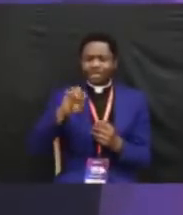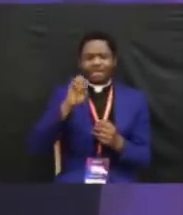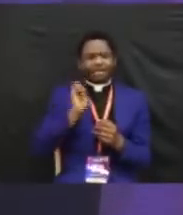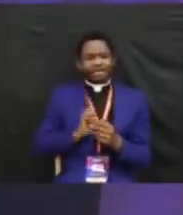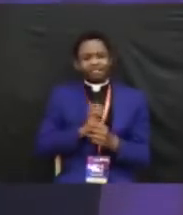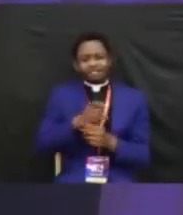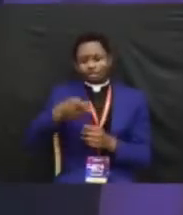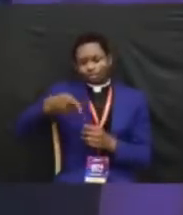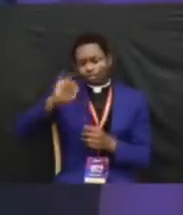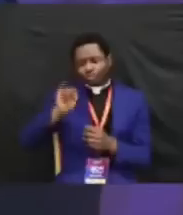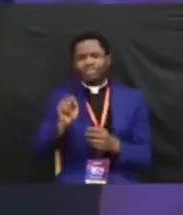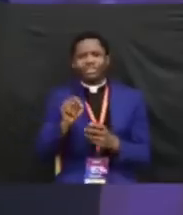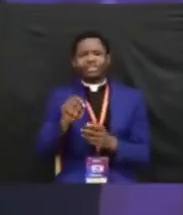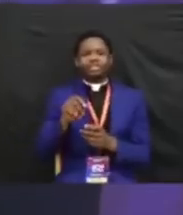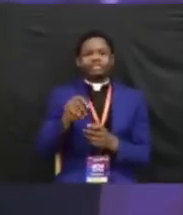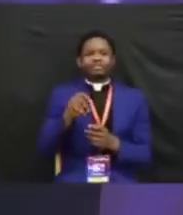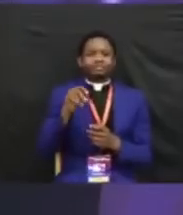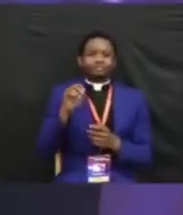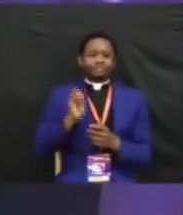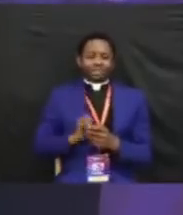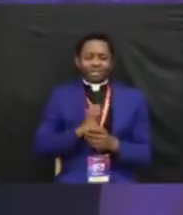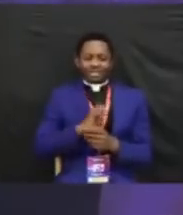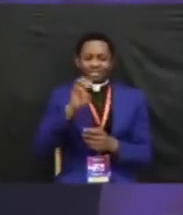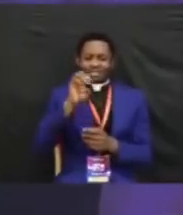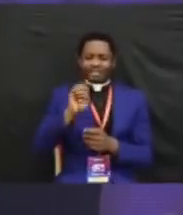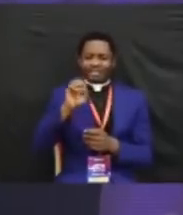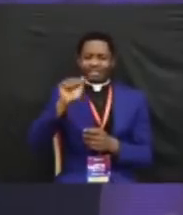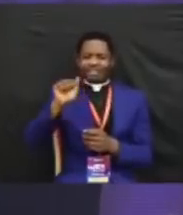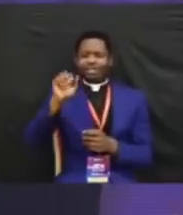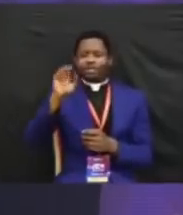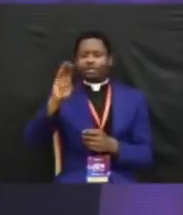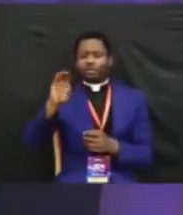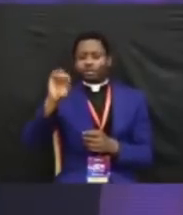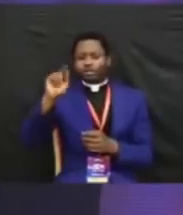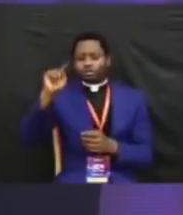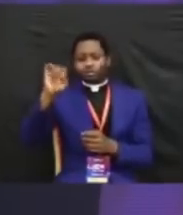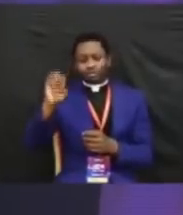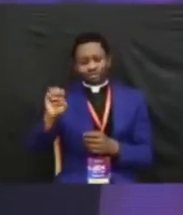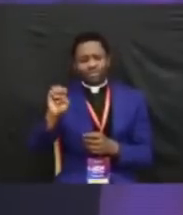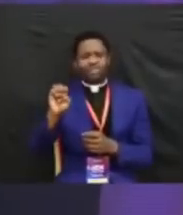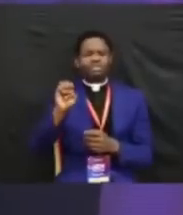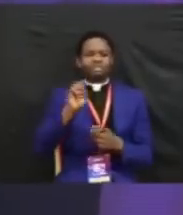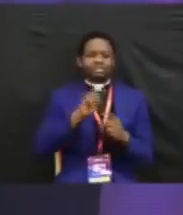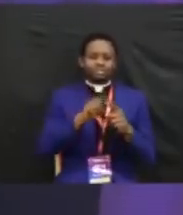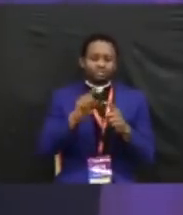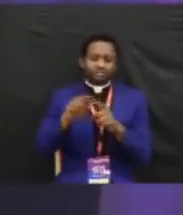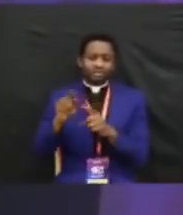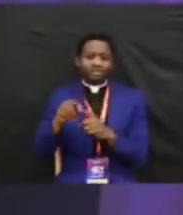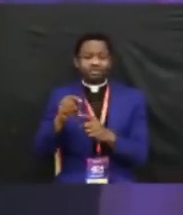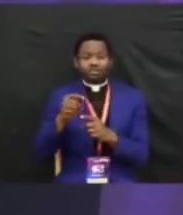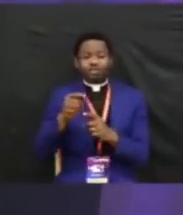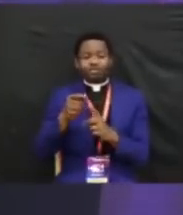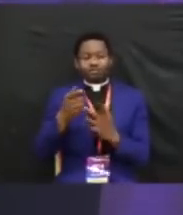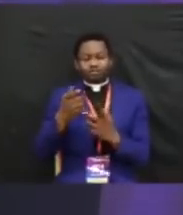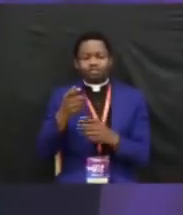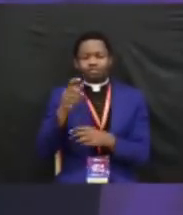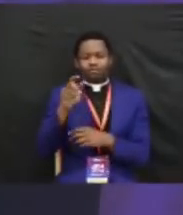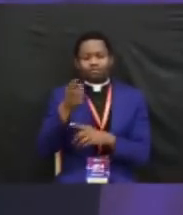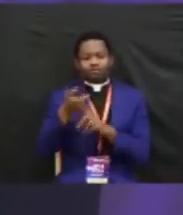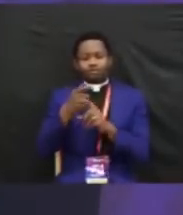Buete, Elder Professor Kunibu Aodia and Professor Qui Datiba were among the